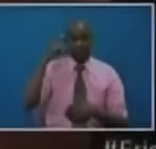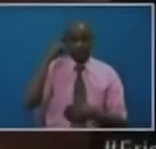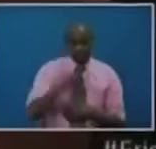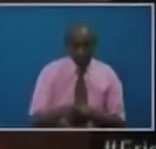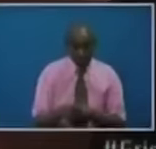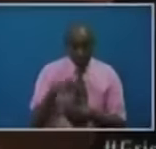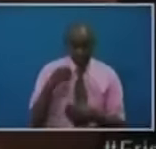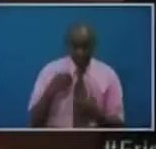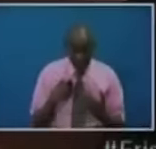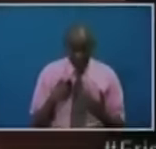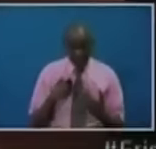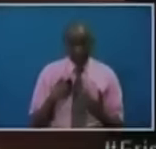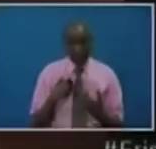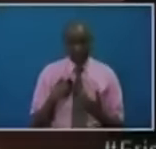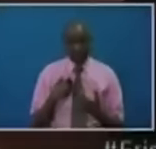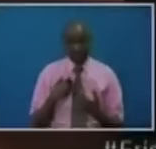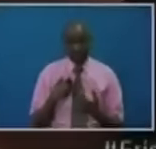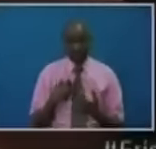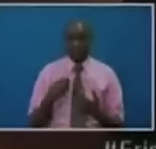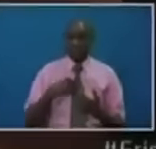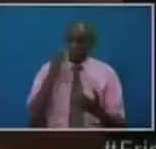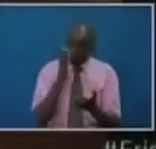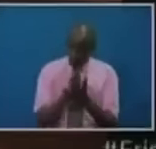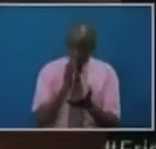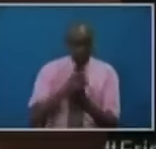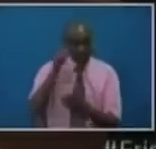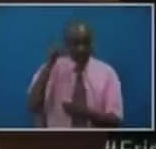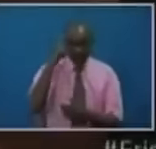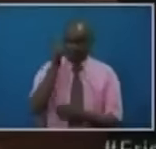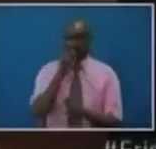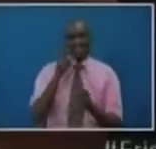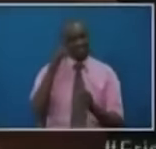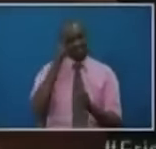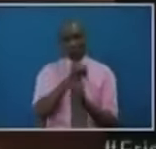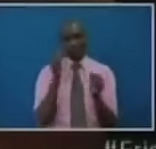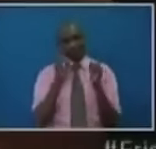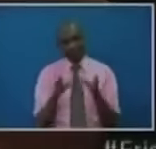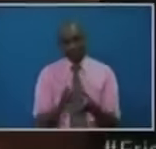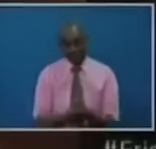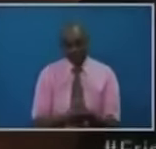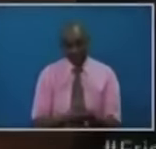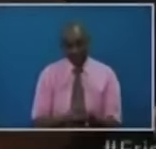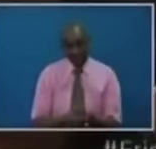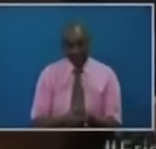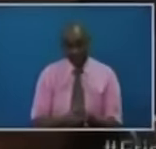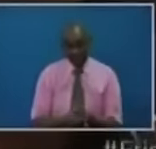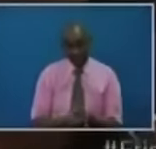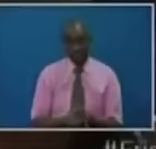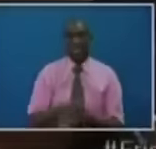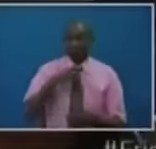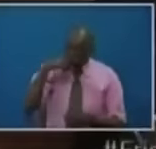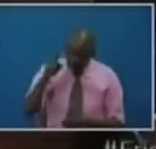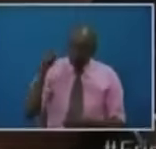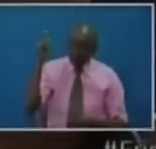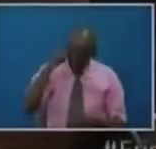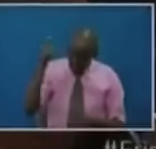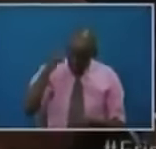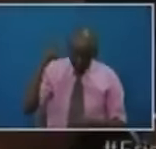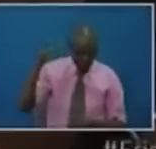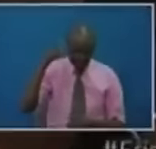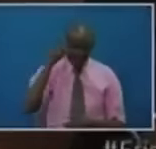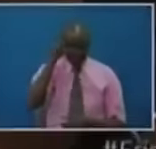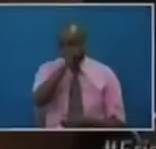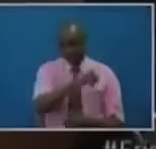that is rendering legitimacy are absolutely out of their minds. Quote me, they are absolutely out of their